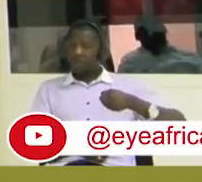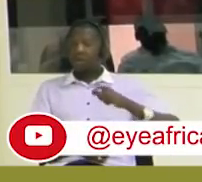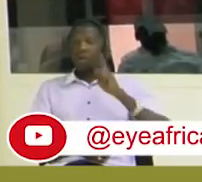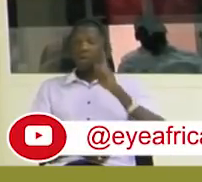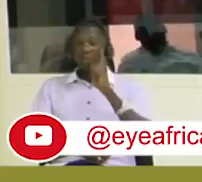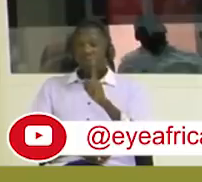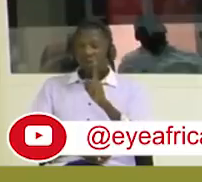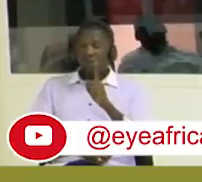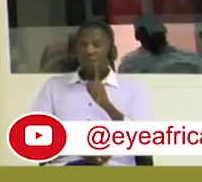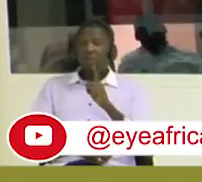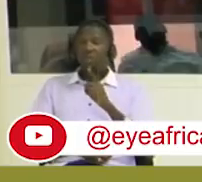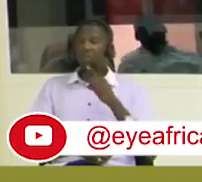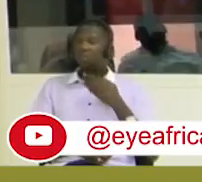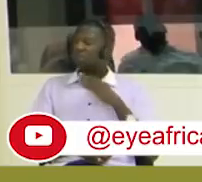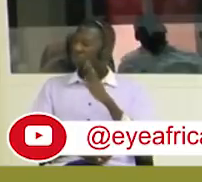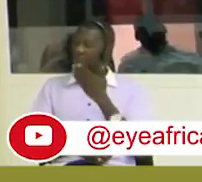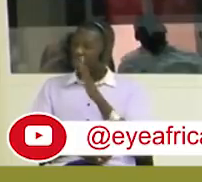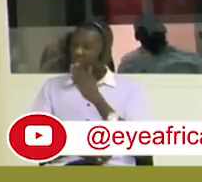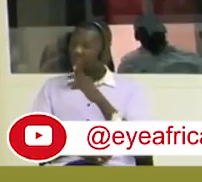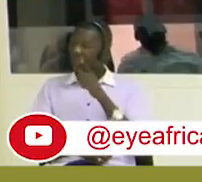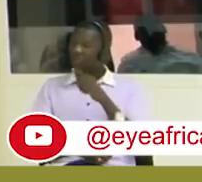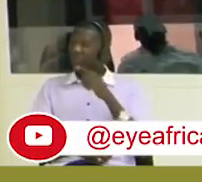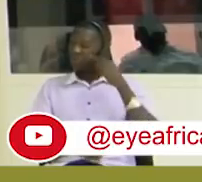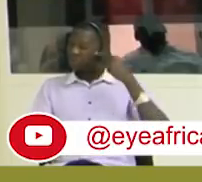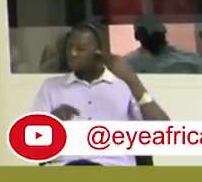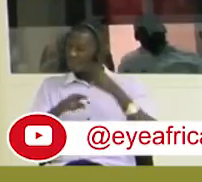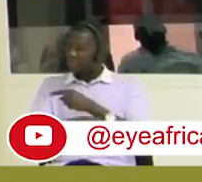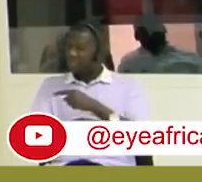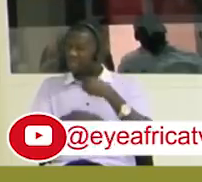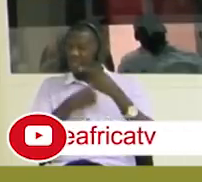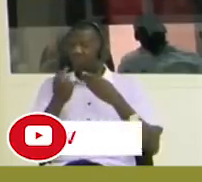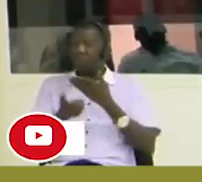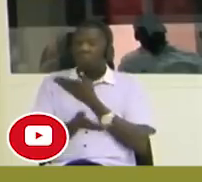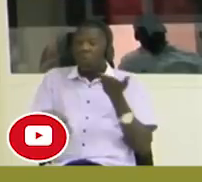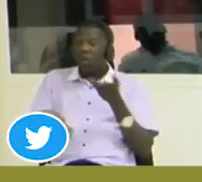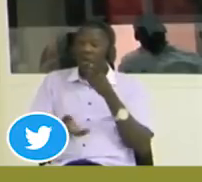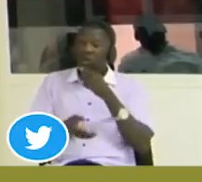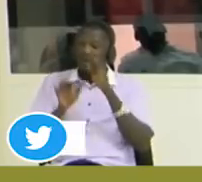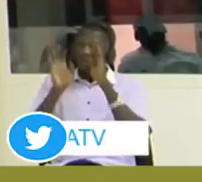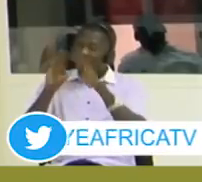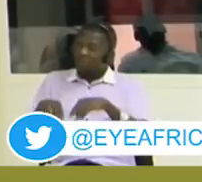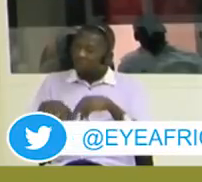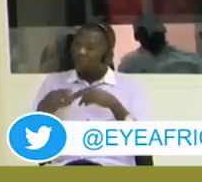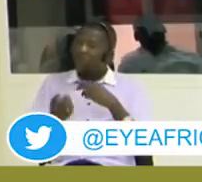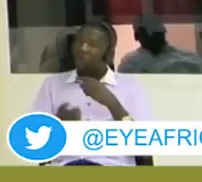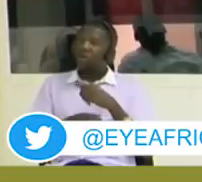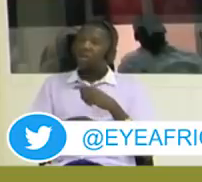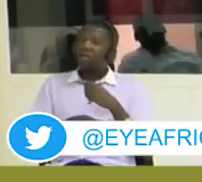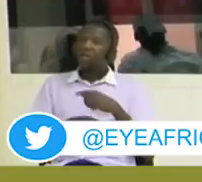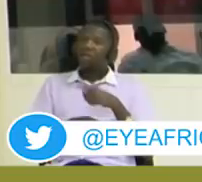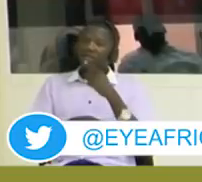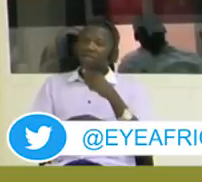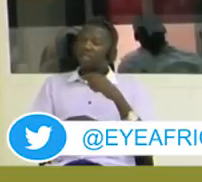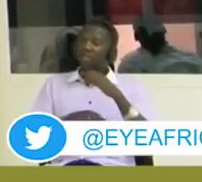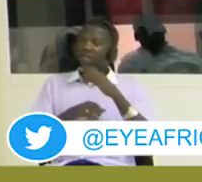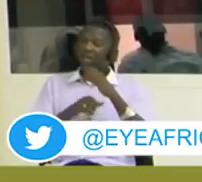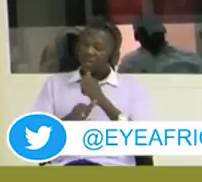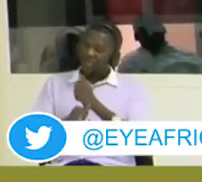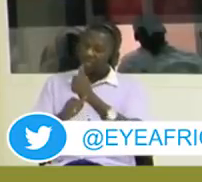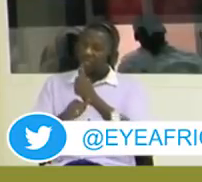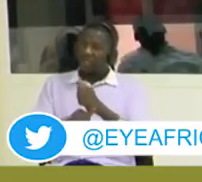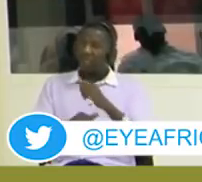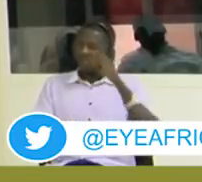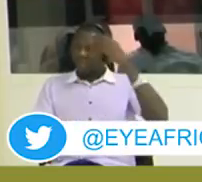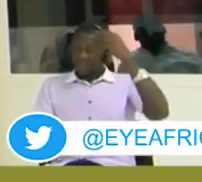But it is unlikely to be mistaken as to where you have dropped off the acting head of